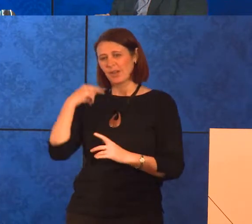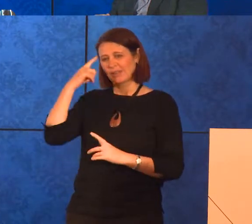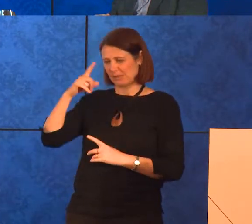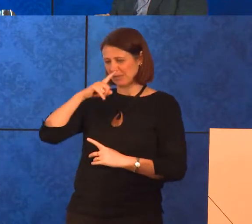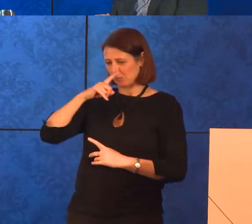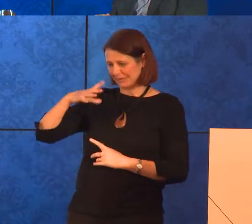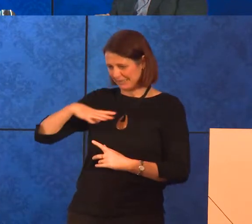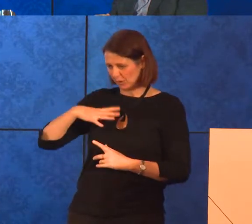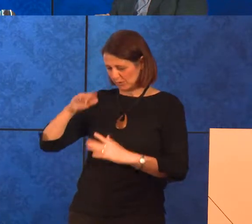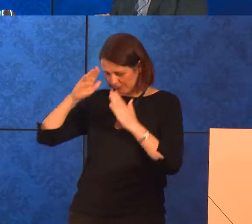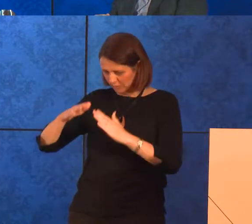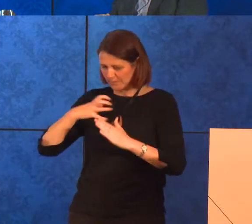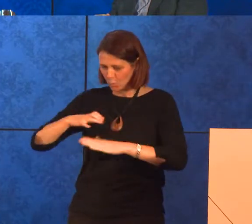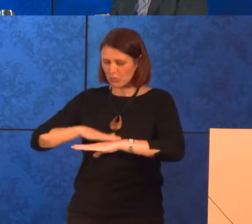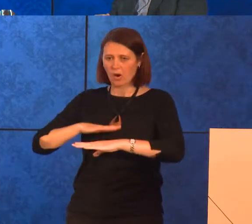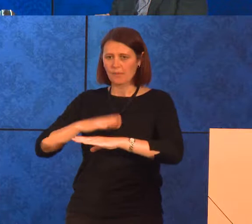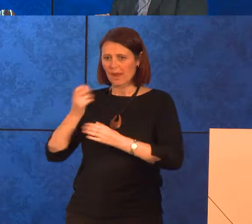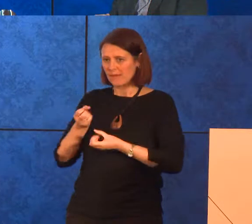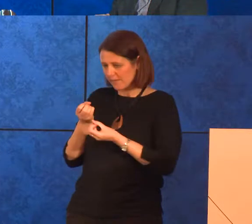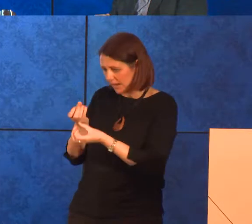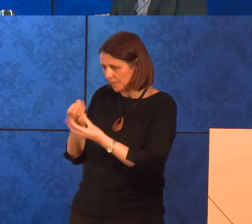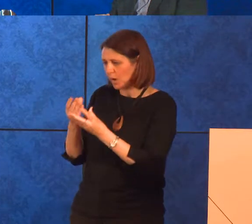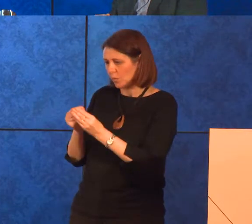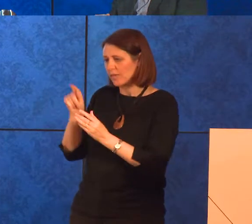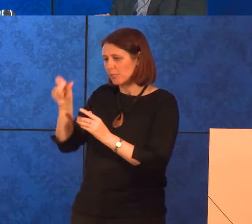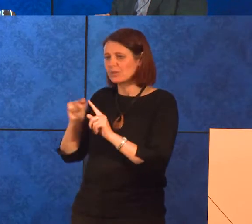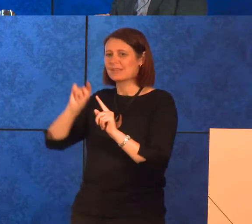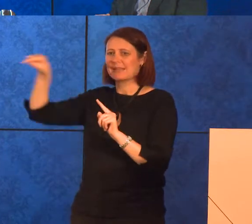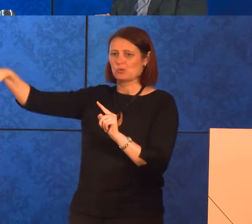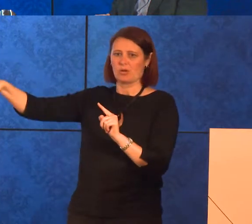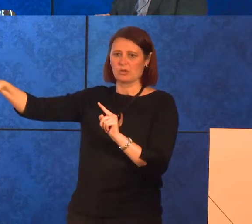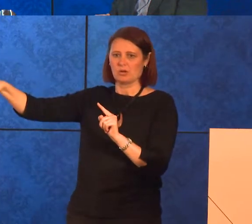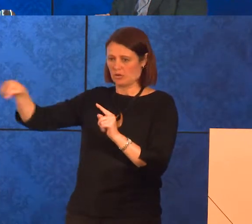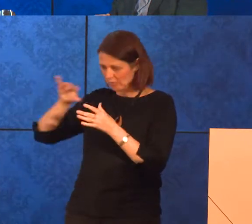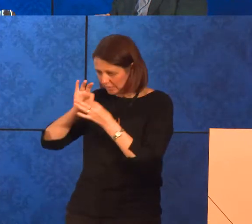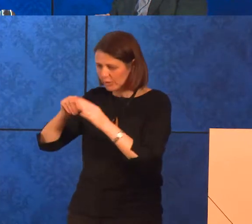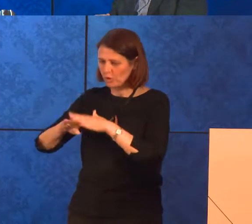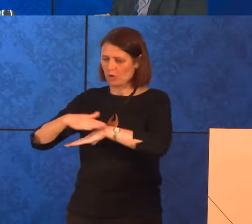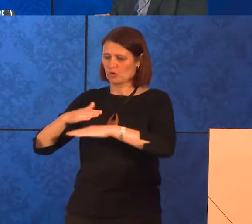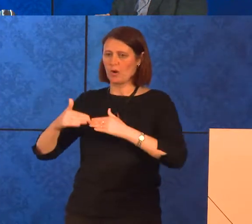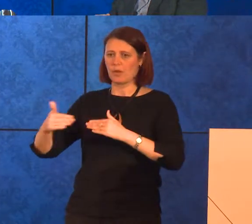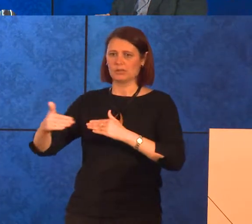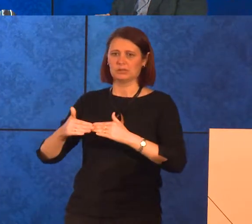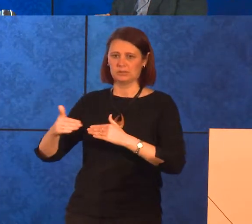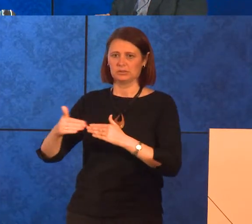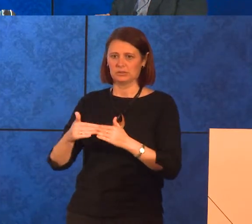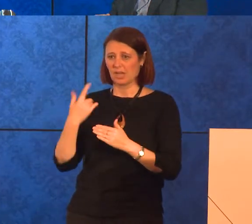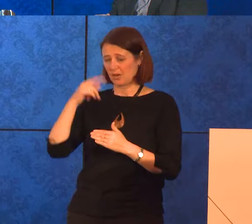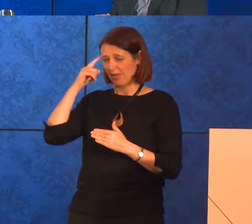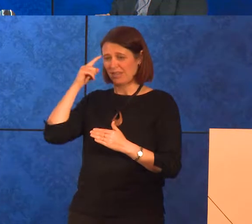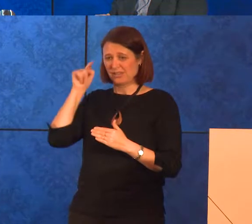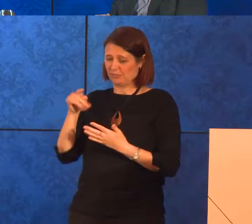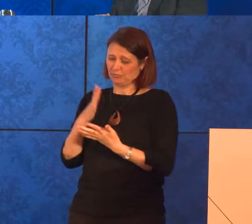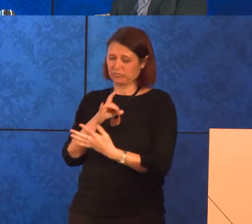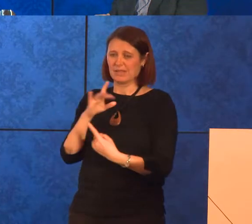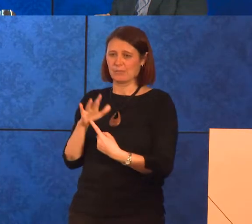need to spend more time having feedback with someone that is external around those timelines. And I think the need of that and how important